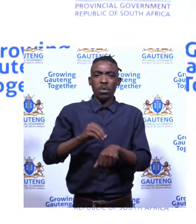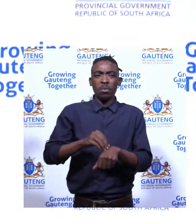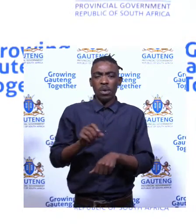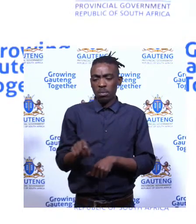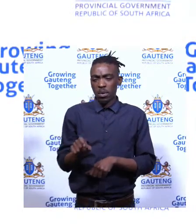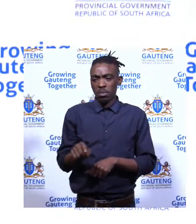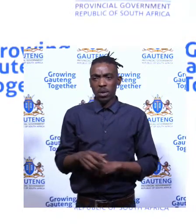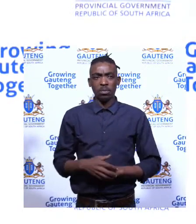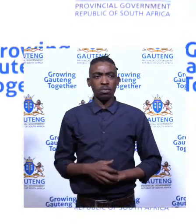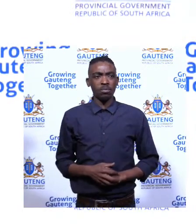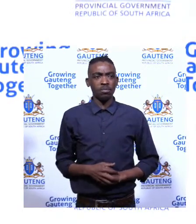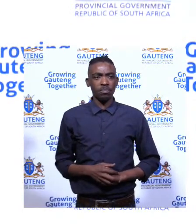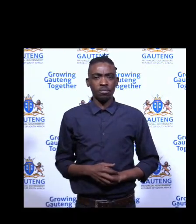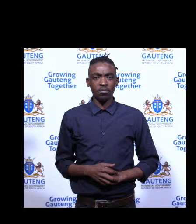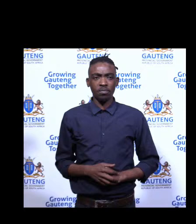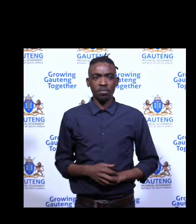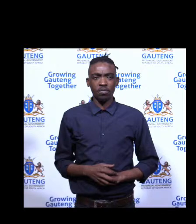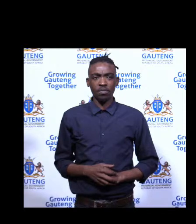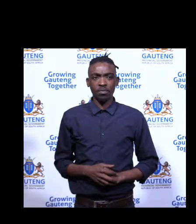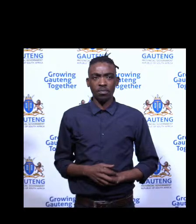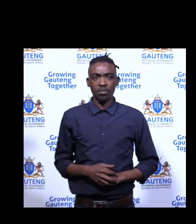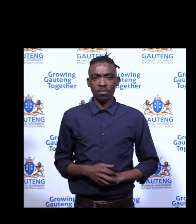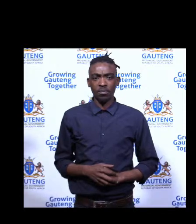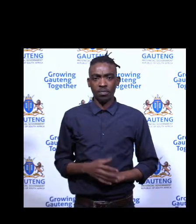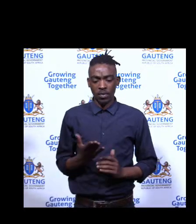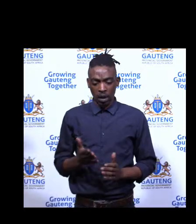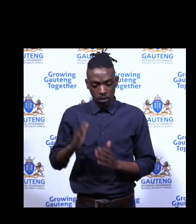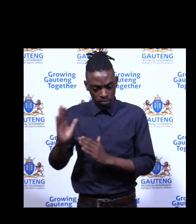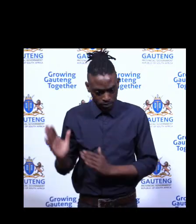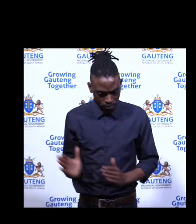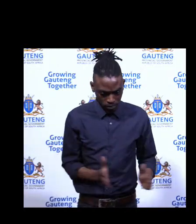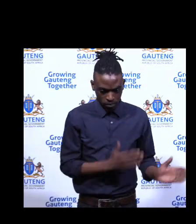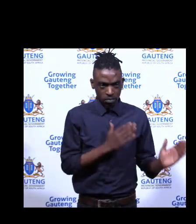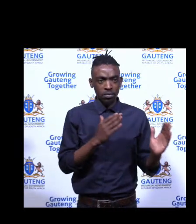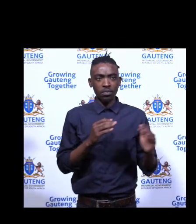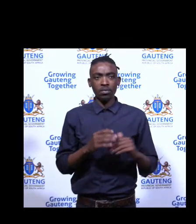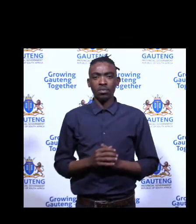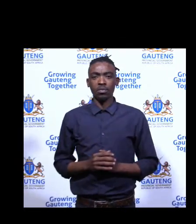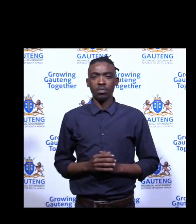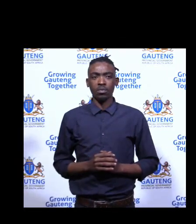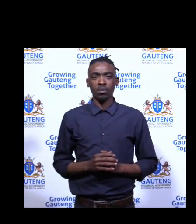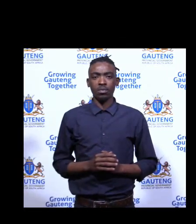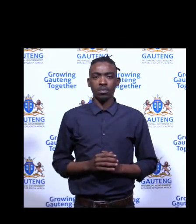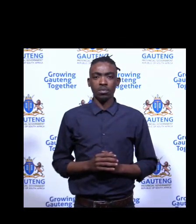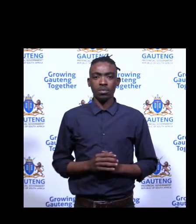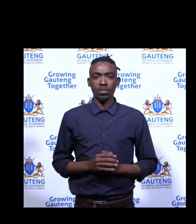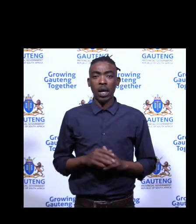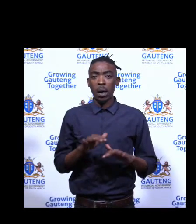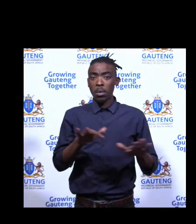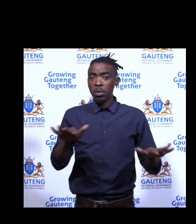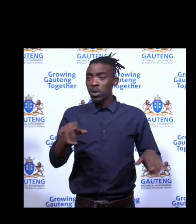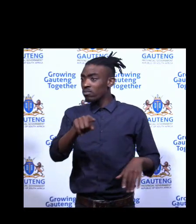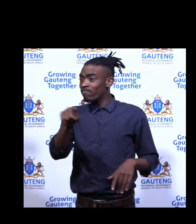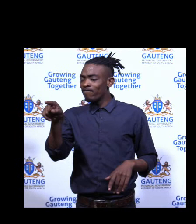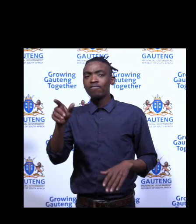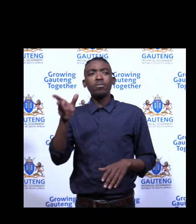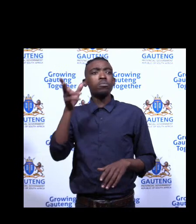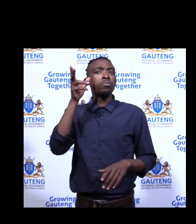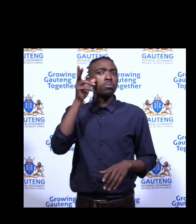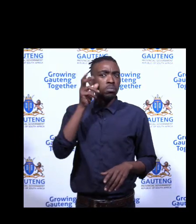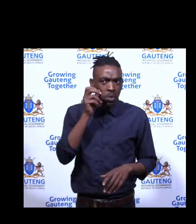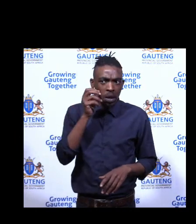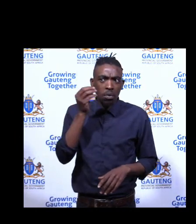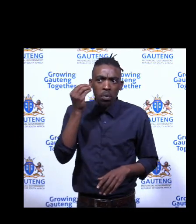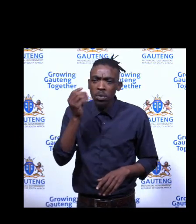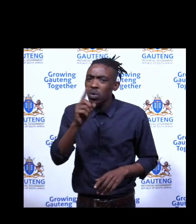the data. So now let's move on to new predictions. That's what people want to hear about. And let's spend some time on this